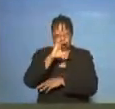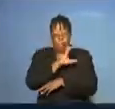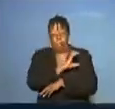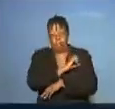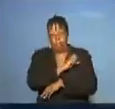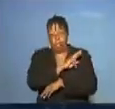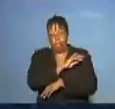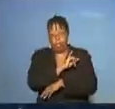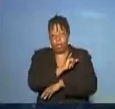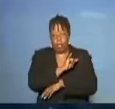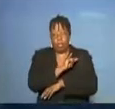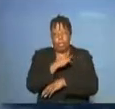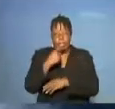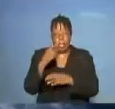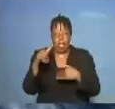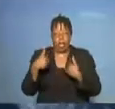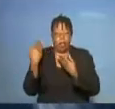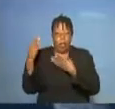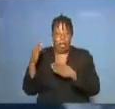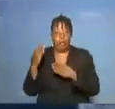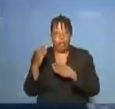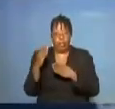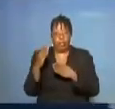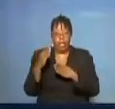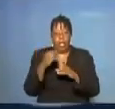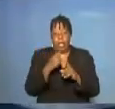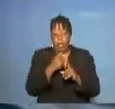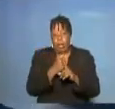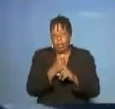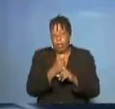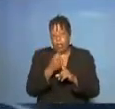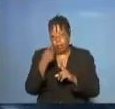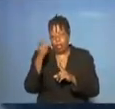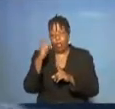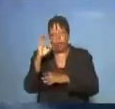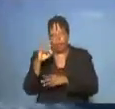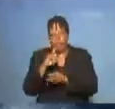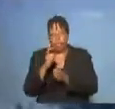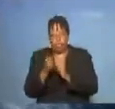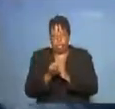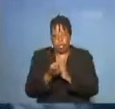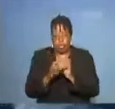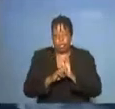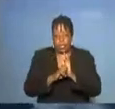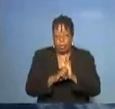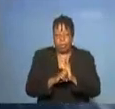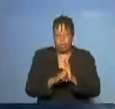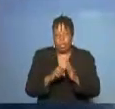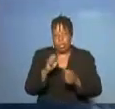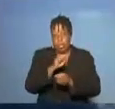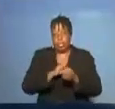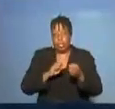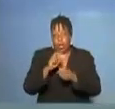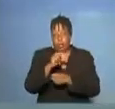Bahamas faces with the impact of climate change, namely weather conditions like Tropical Storm Nicole. These storms are